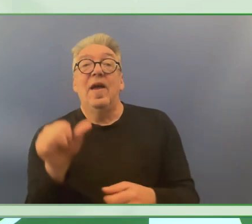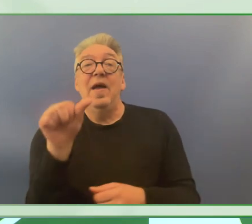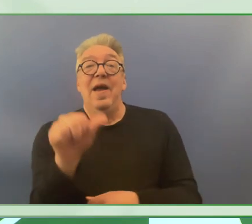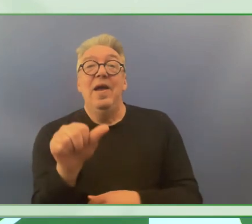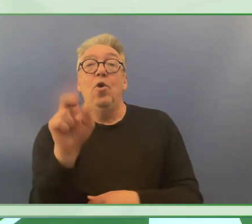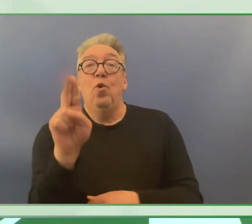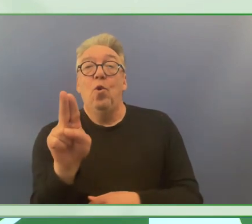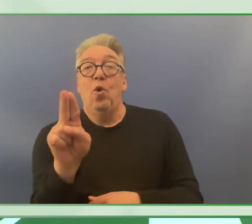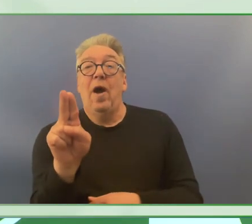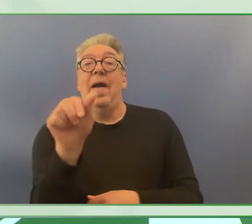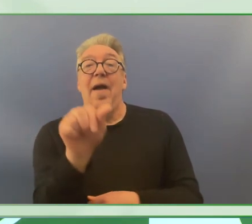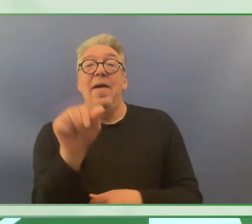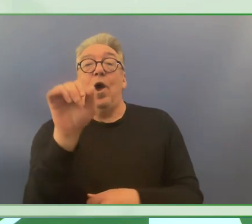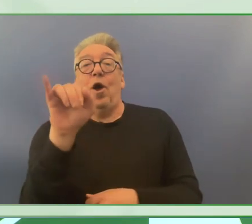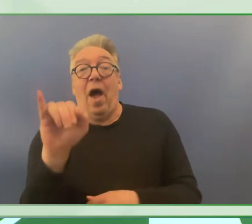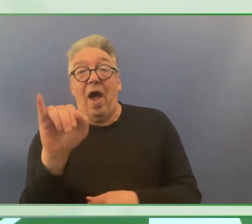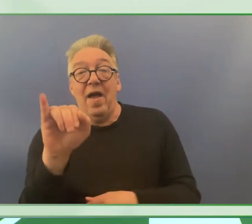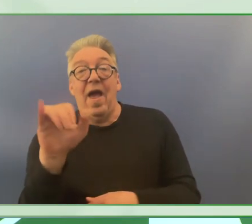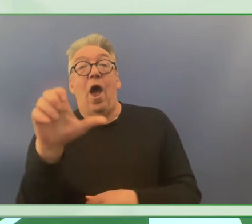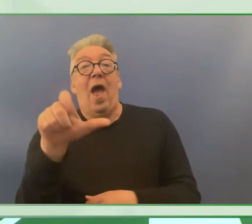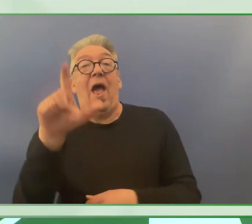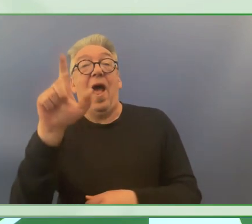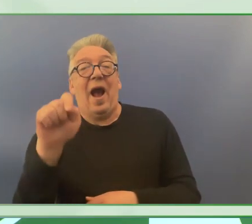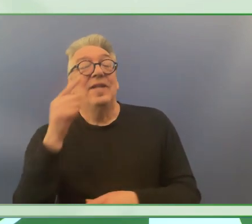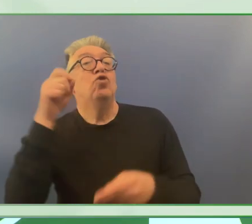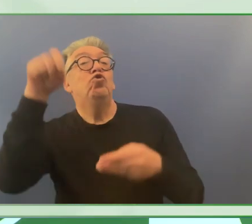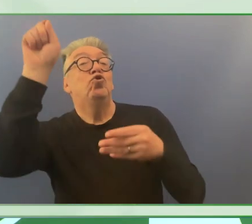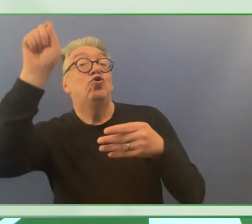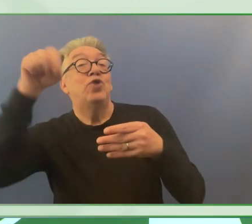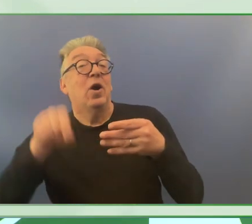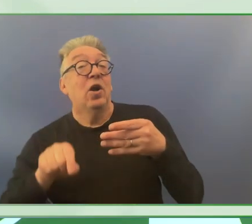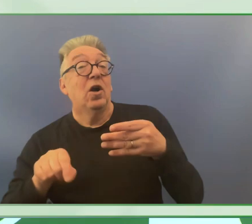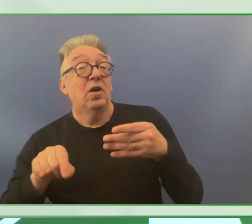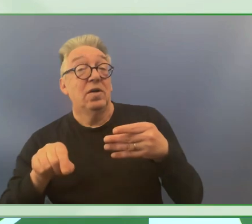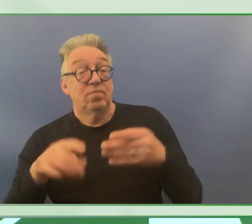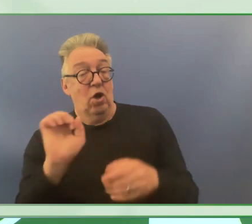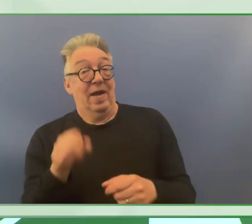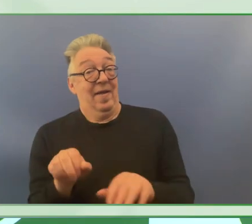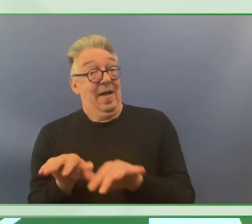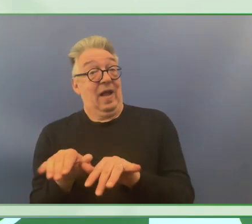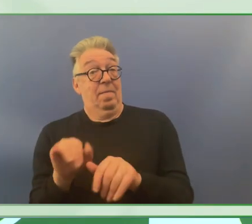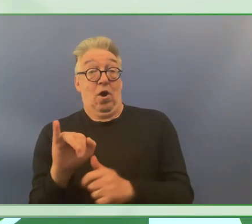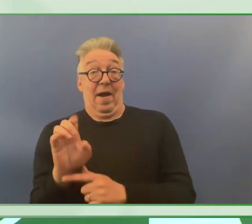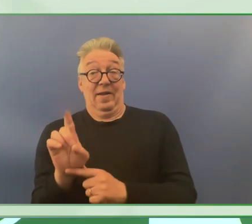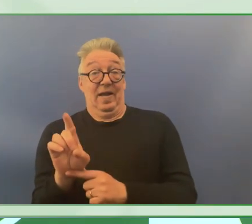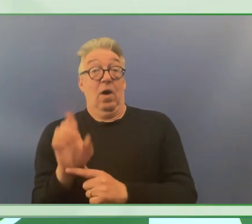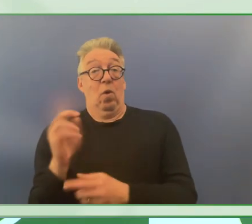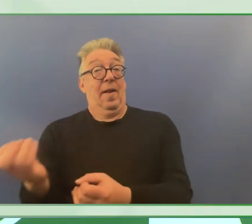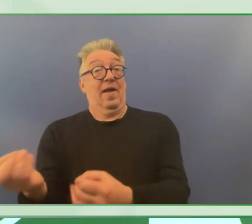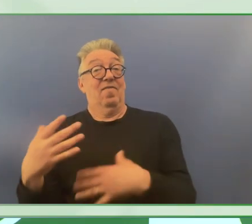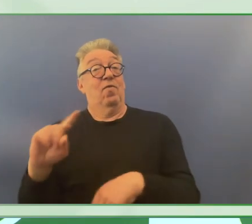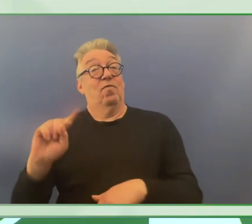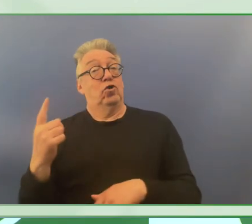compliance checker. This is a small handy tool where you can type in your idea and so on, and it gives you a first assessment in